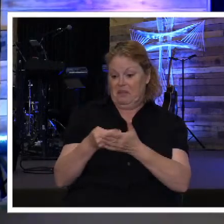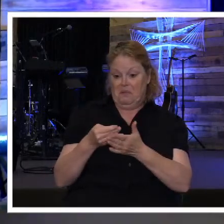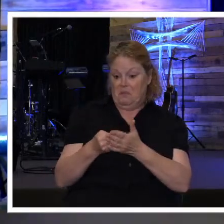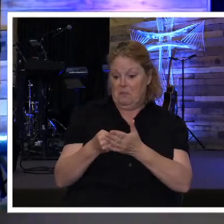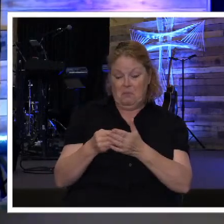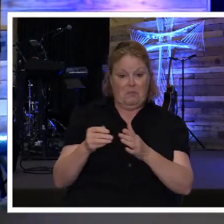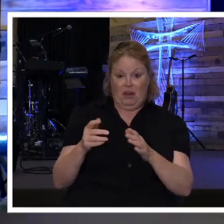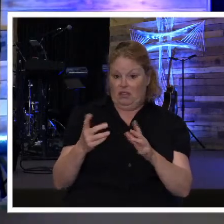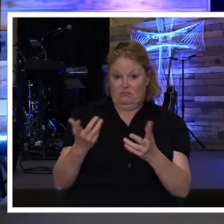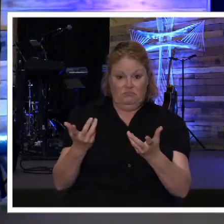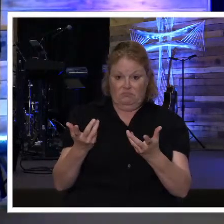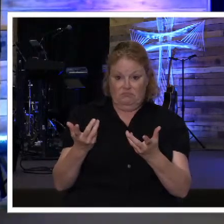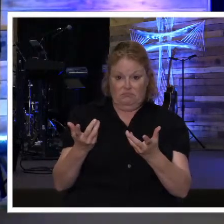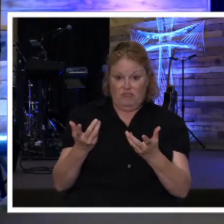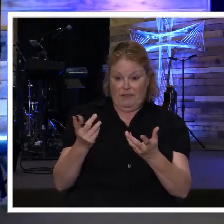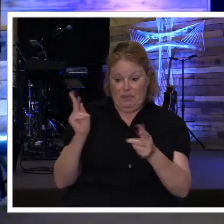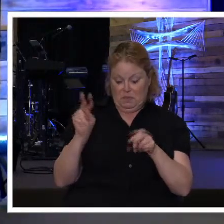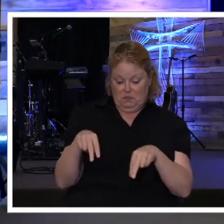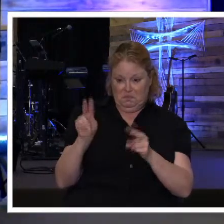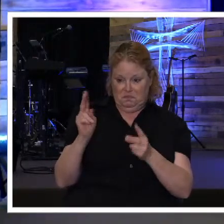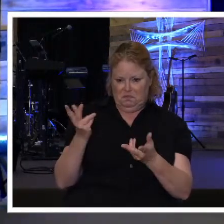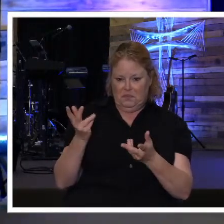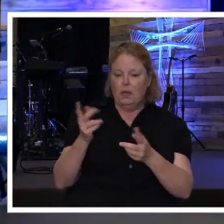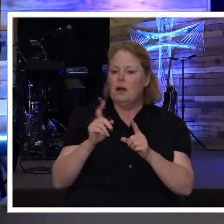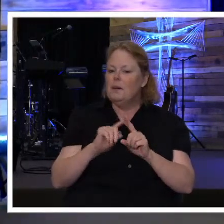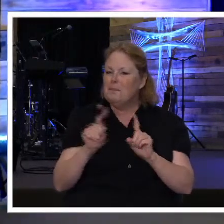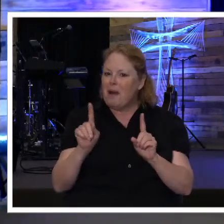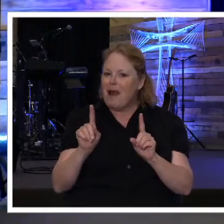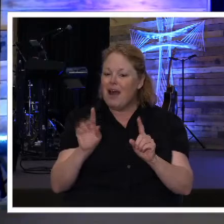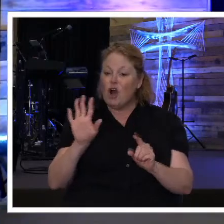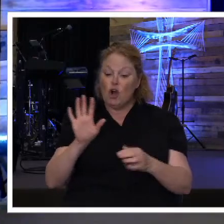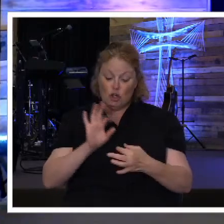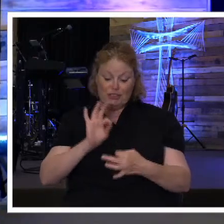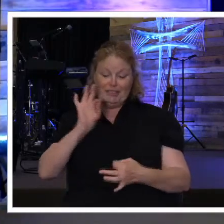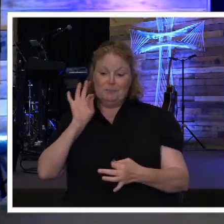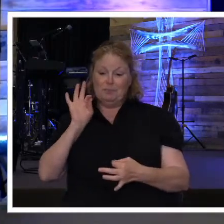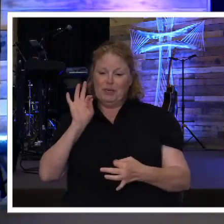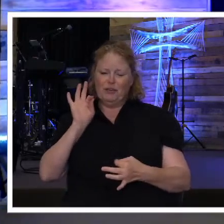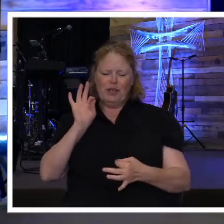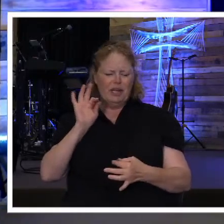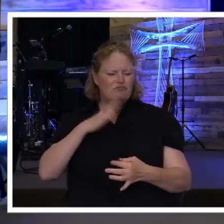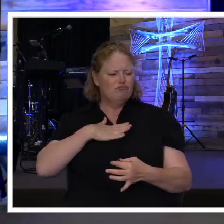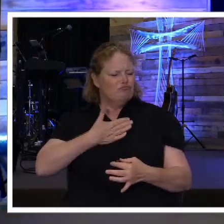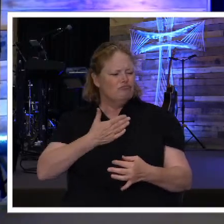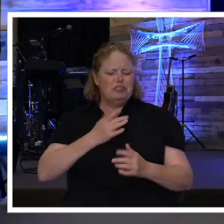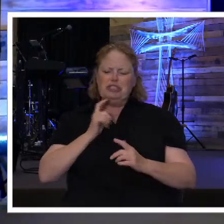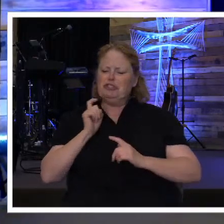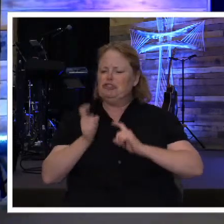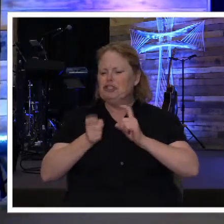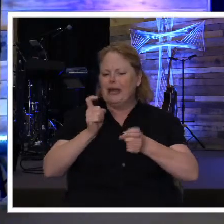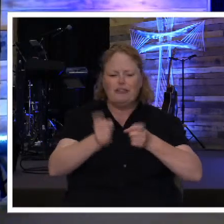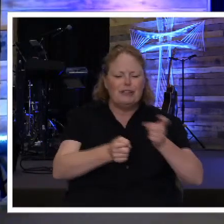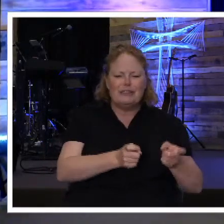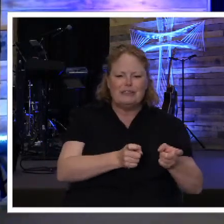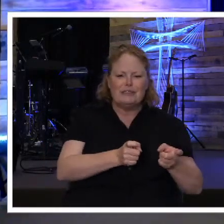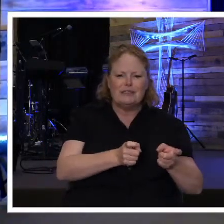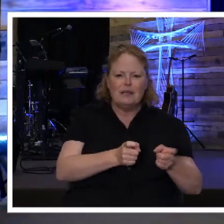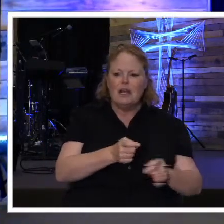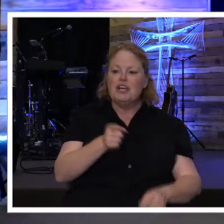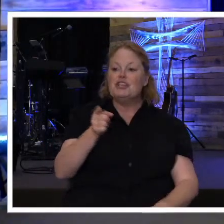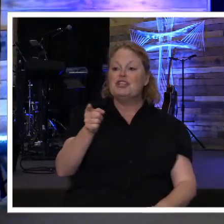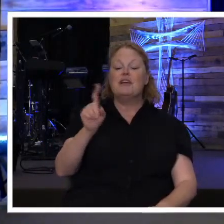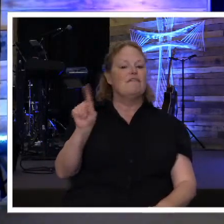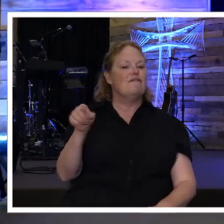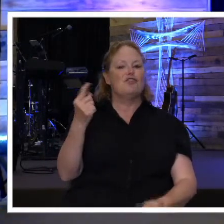her. And yet, in the generous spirit that she demonstrated, she would always be